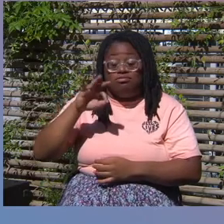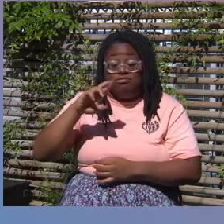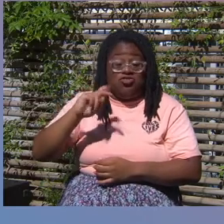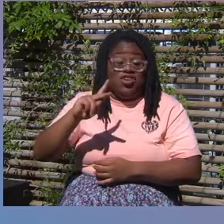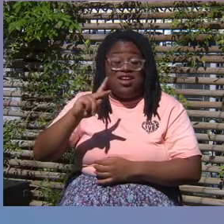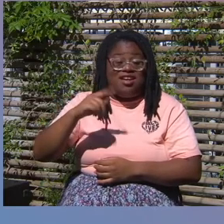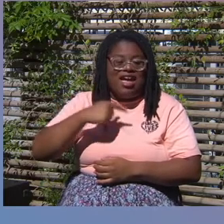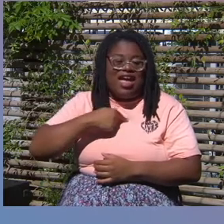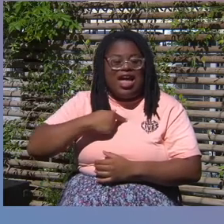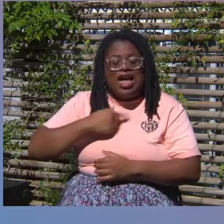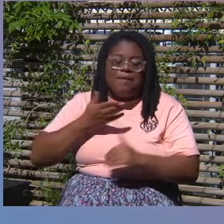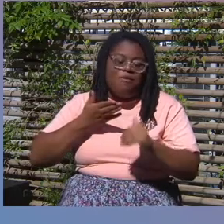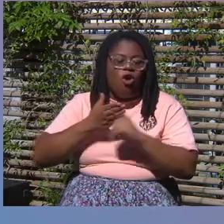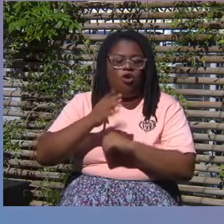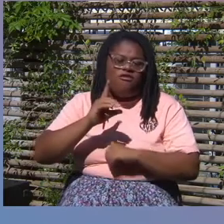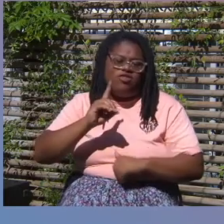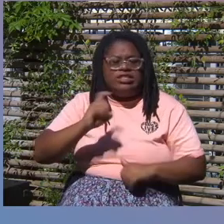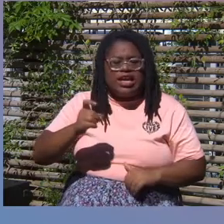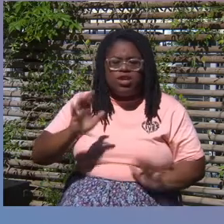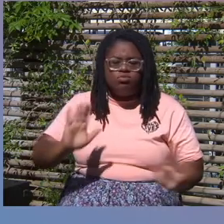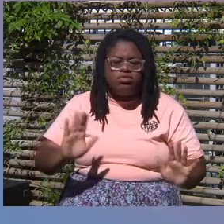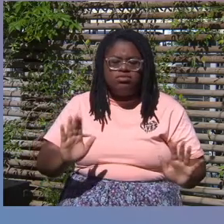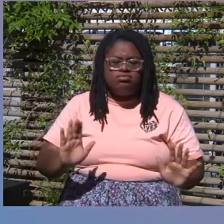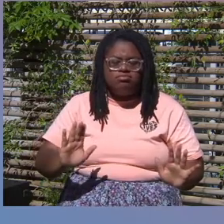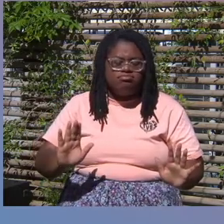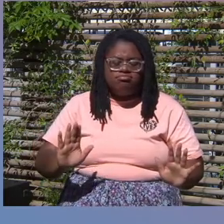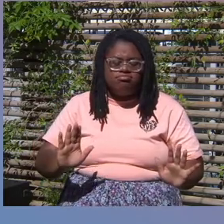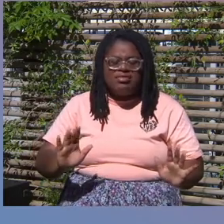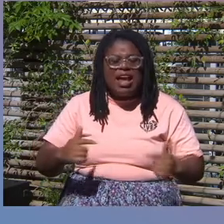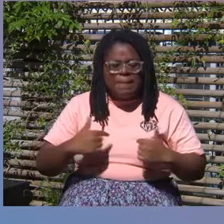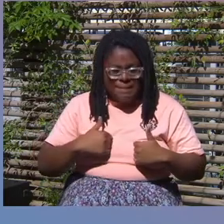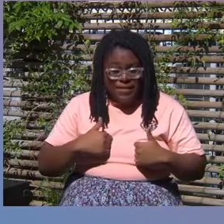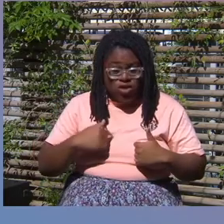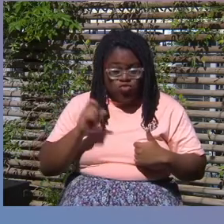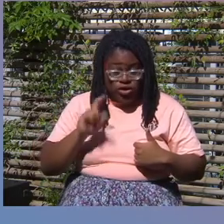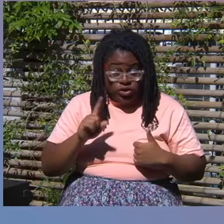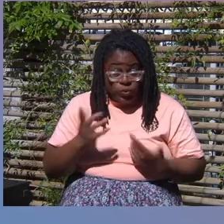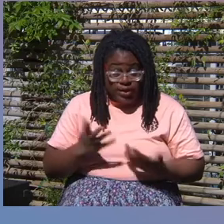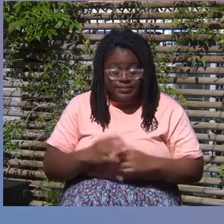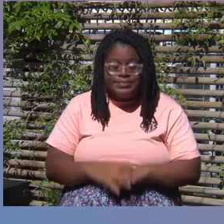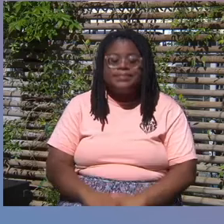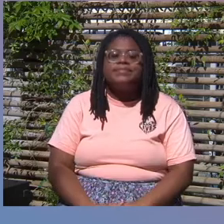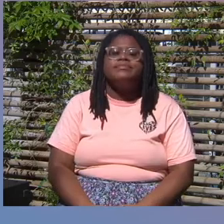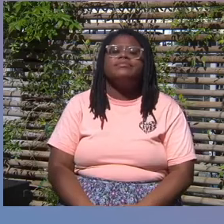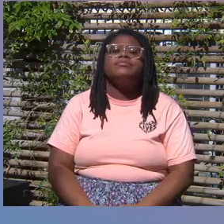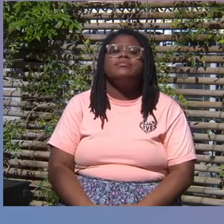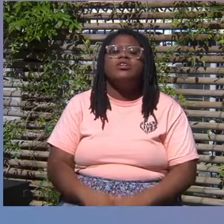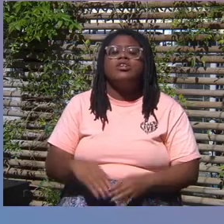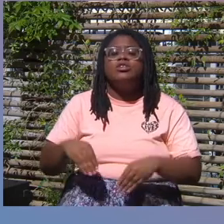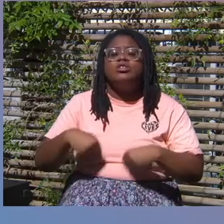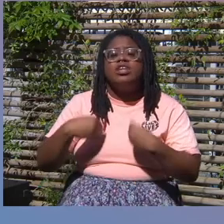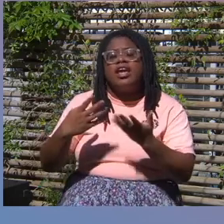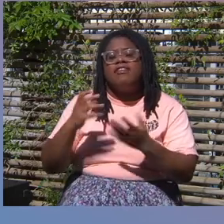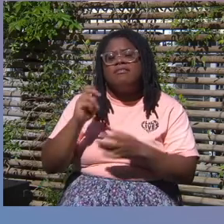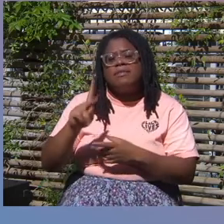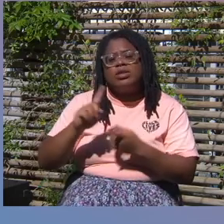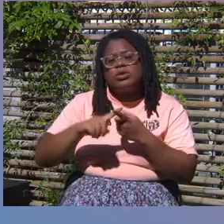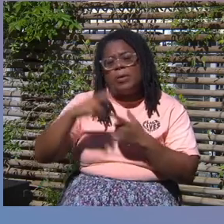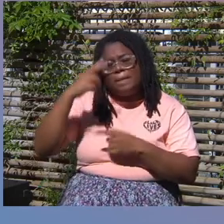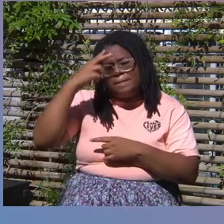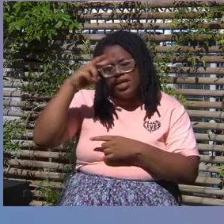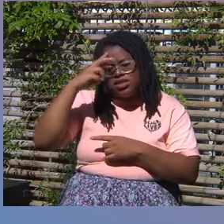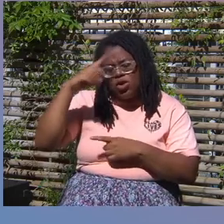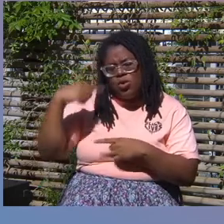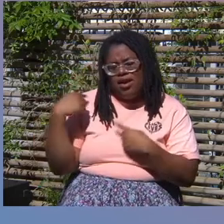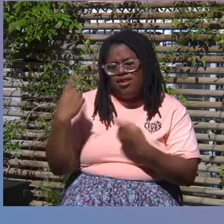I'm over-diagnosing you. I'm over-diagnosing you. My question, however, is, do you get back to Mexico ever? And if